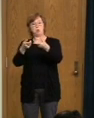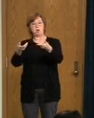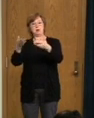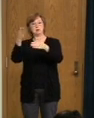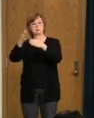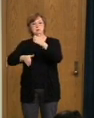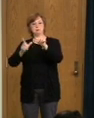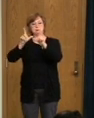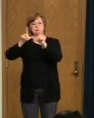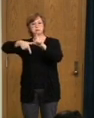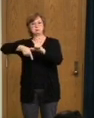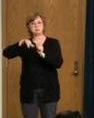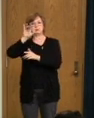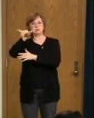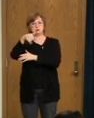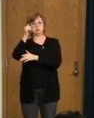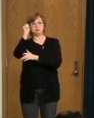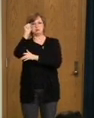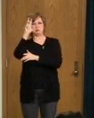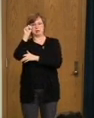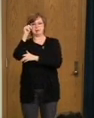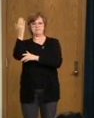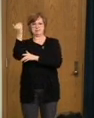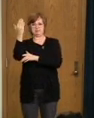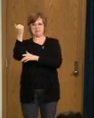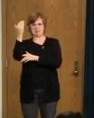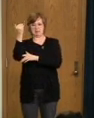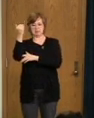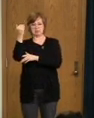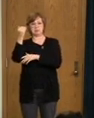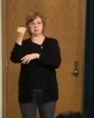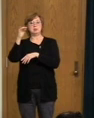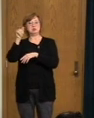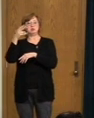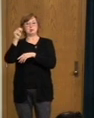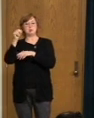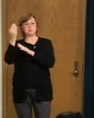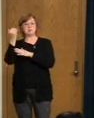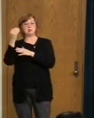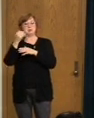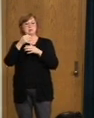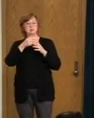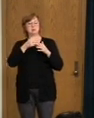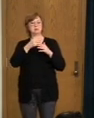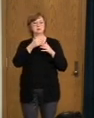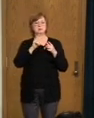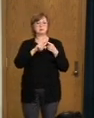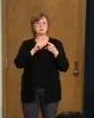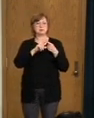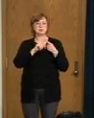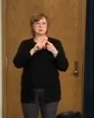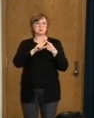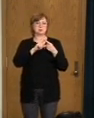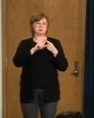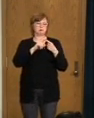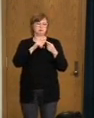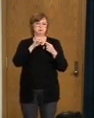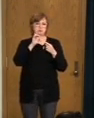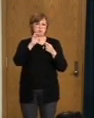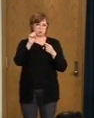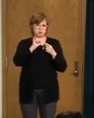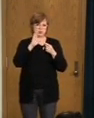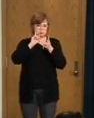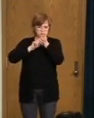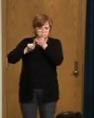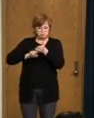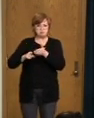15th. And at that time, they will be reviewed by the Chief Medical Health Officer, and they will again either be revised,